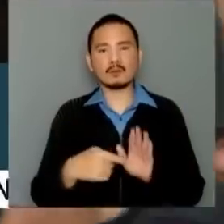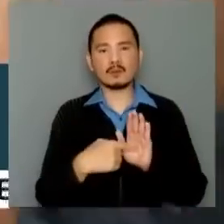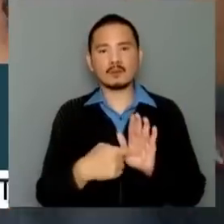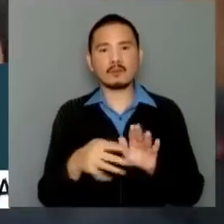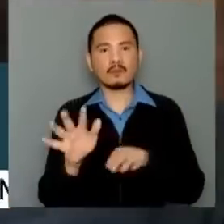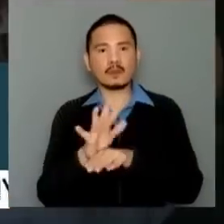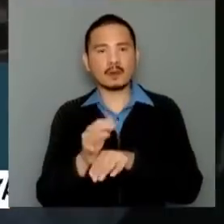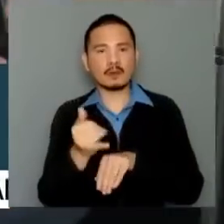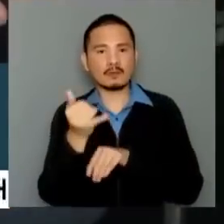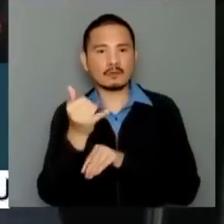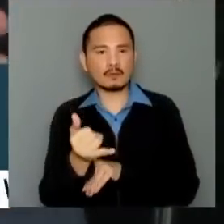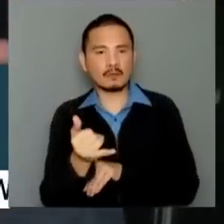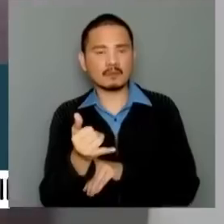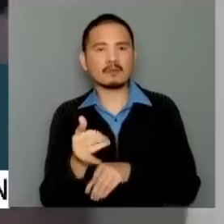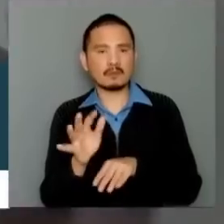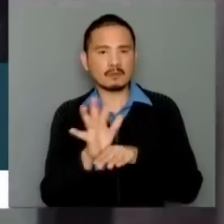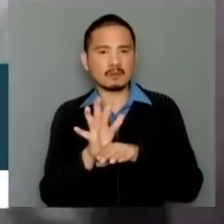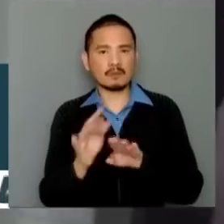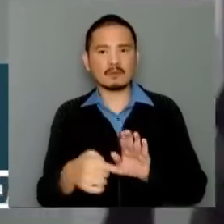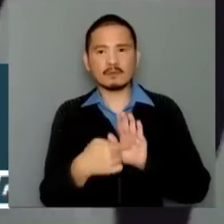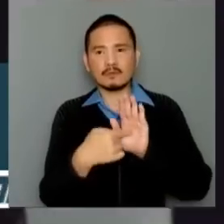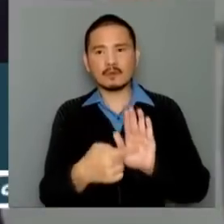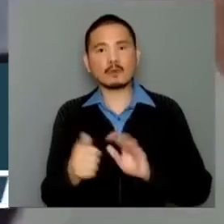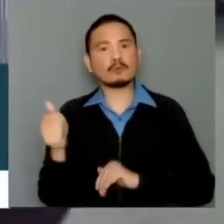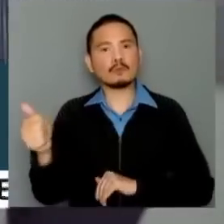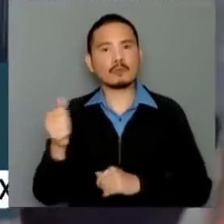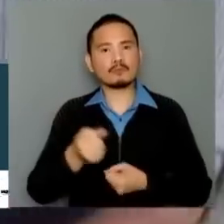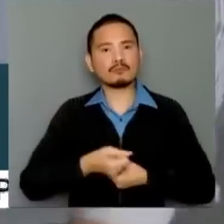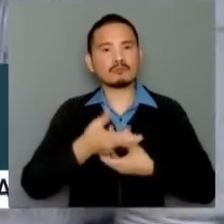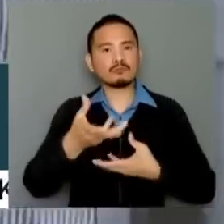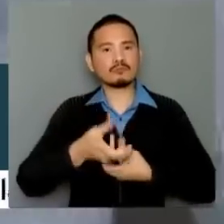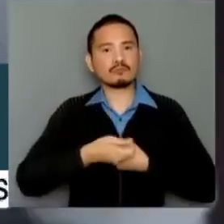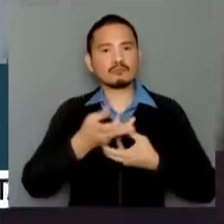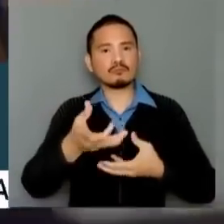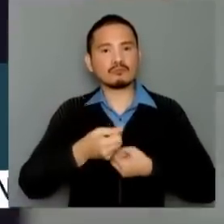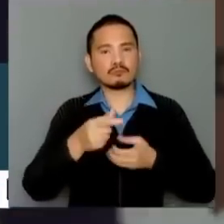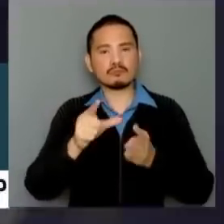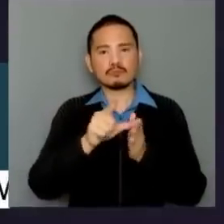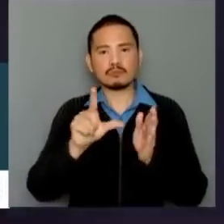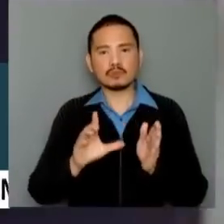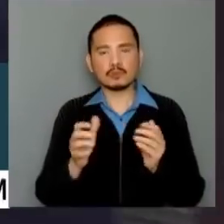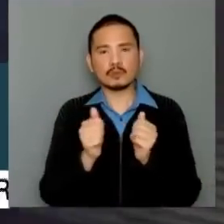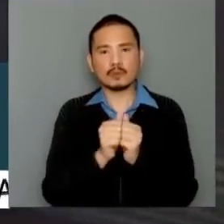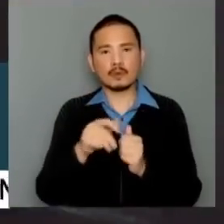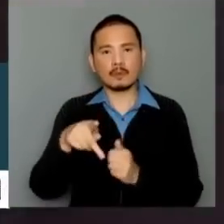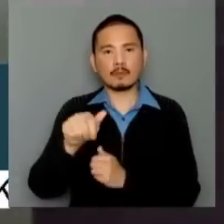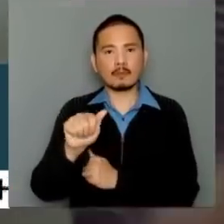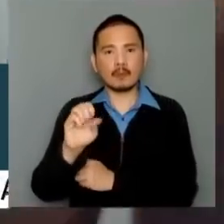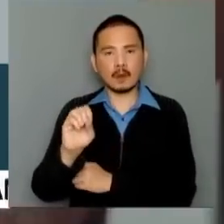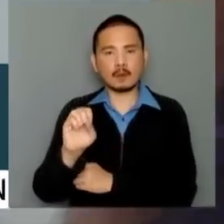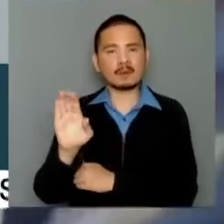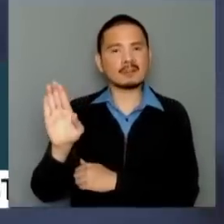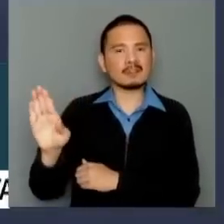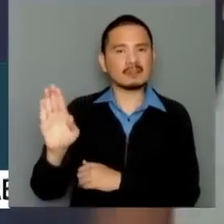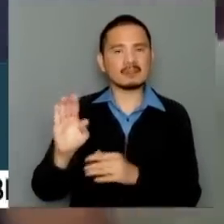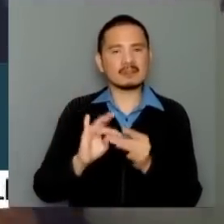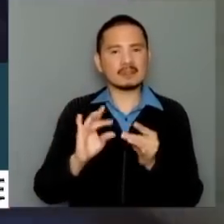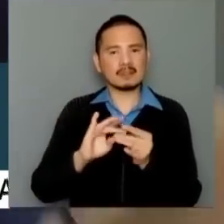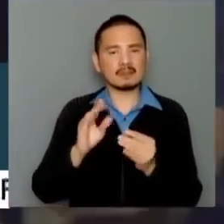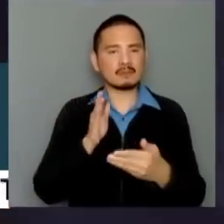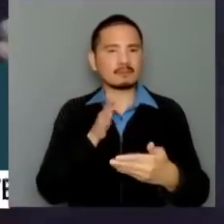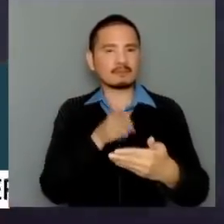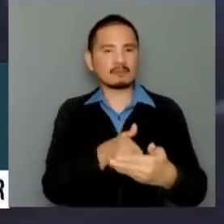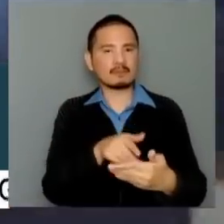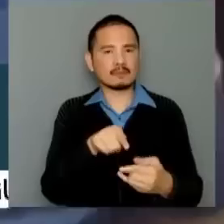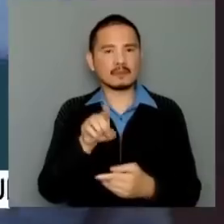Ragos supposedly freely and spontaneously narrating to a lawyer from the public attorney's office his allegations against de Lima. The video was